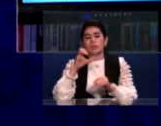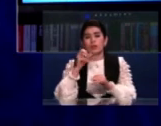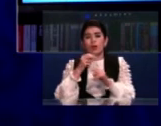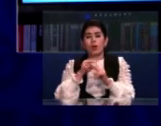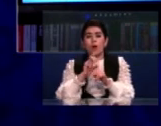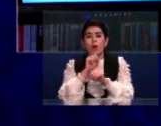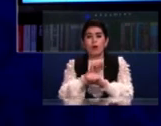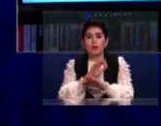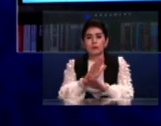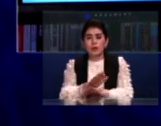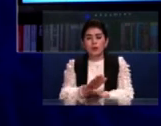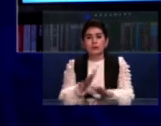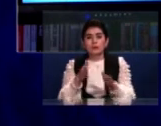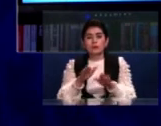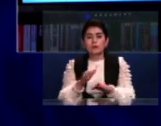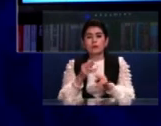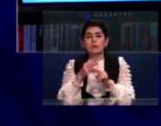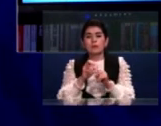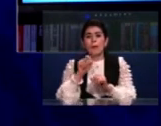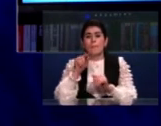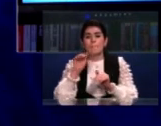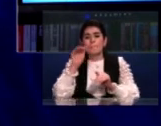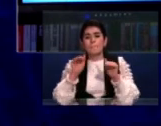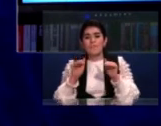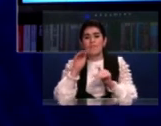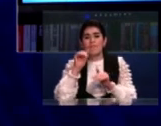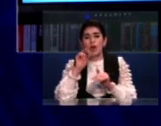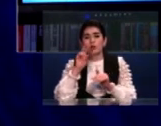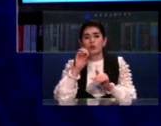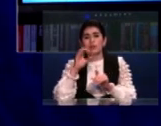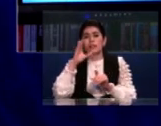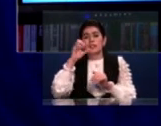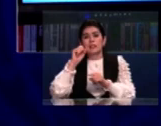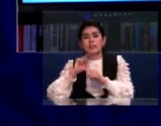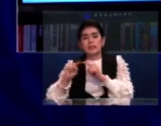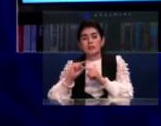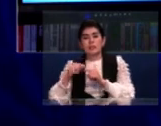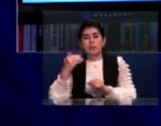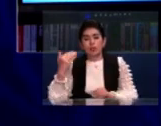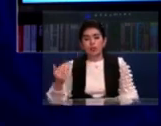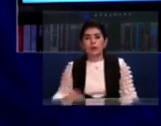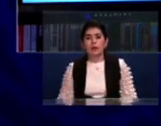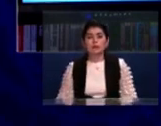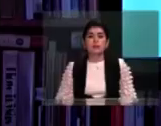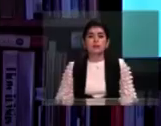qoladi. M bu yerda fotonning massasi, s esa tezligi.